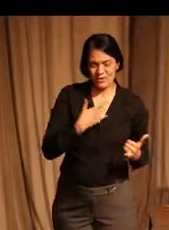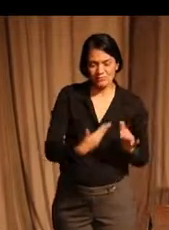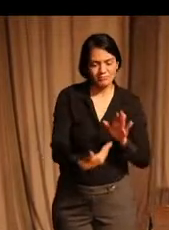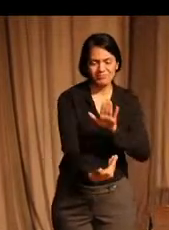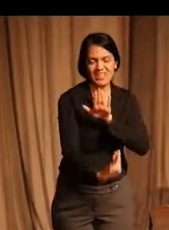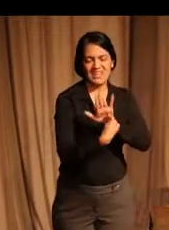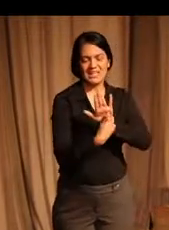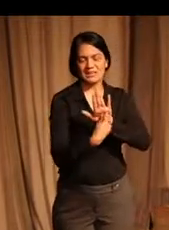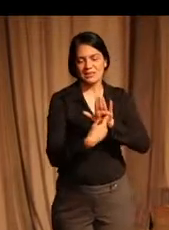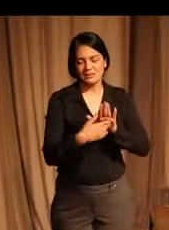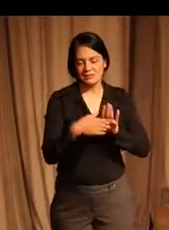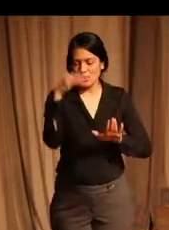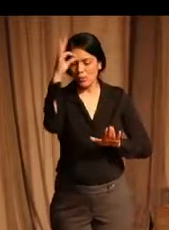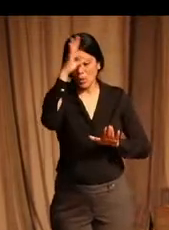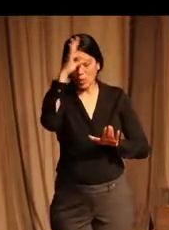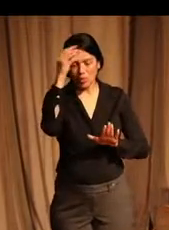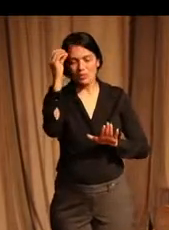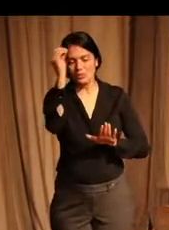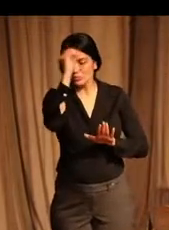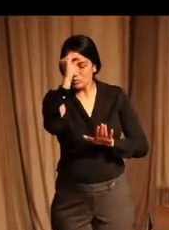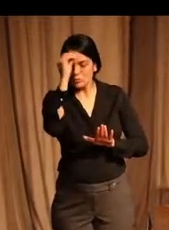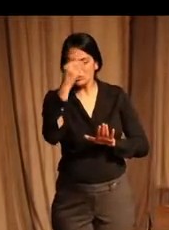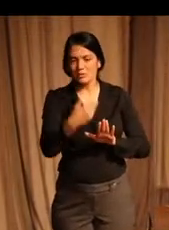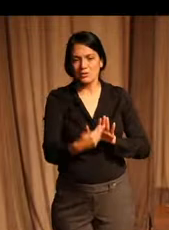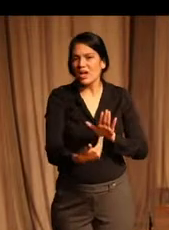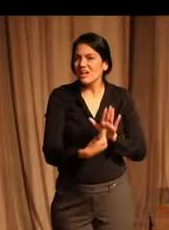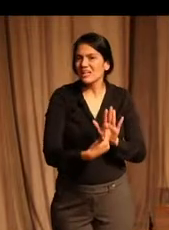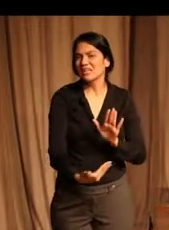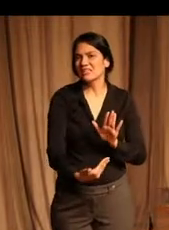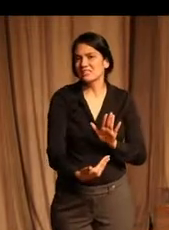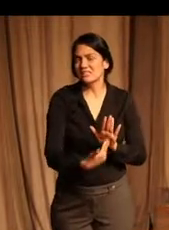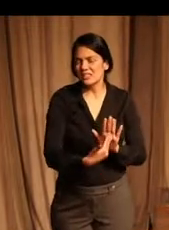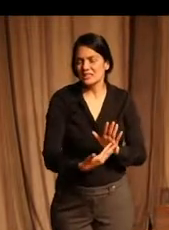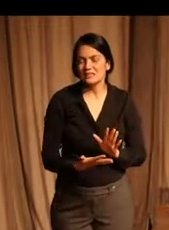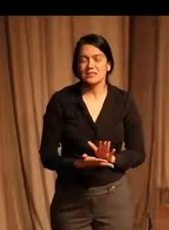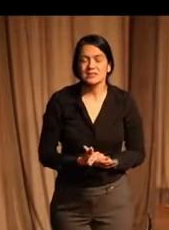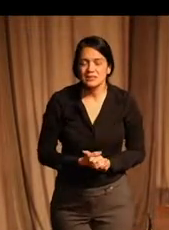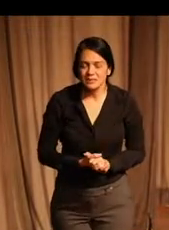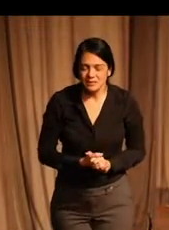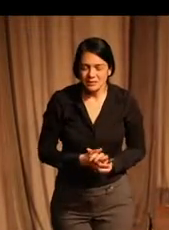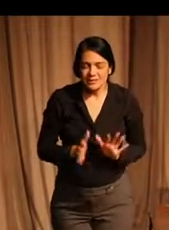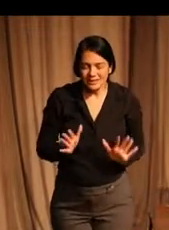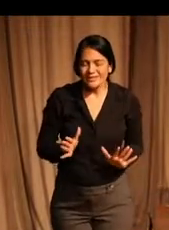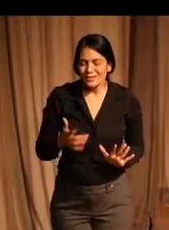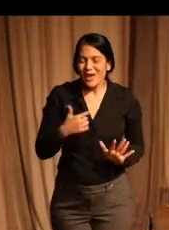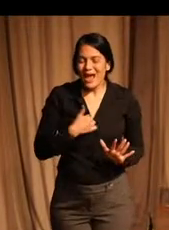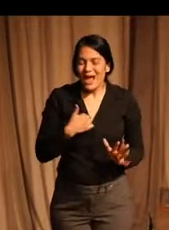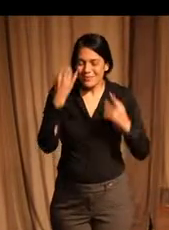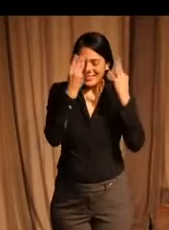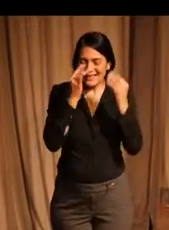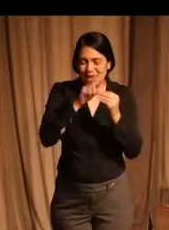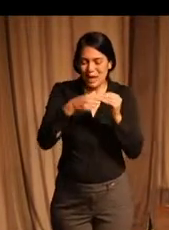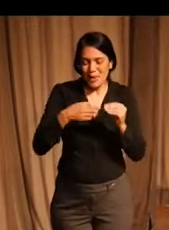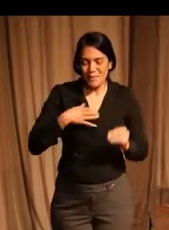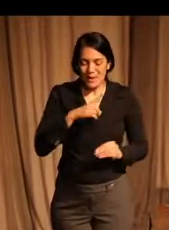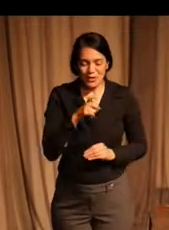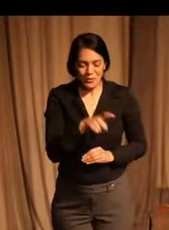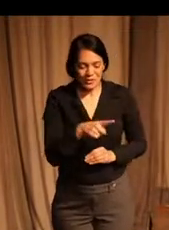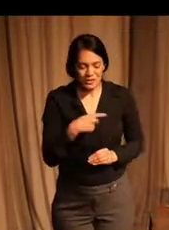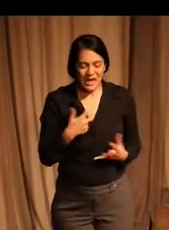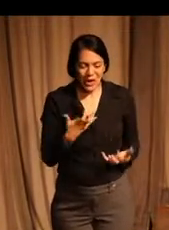exposure on the part of the state. So I'm building to a question, right? Because I think I want to kind of hear from you